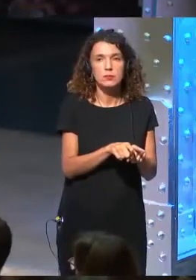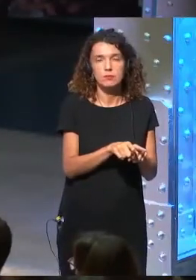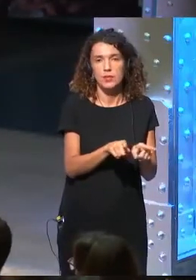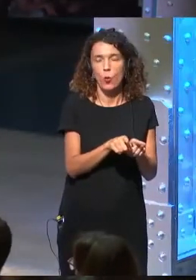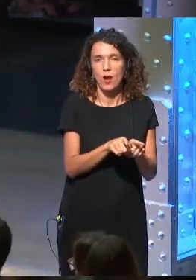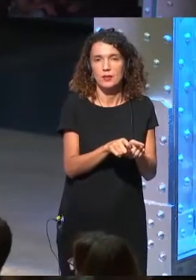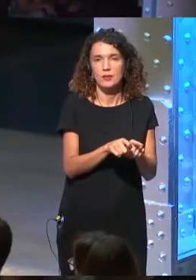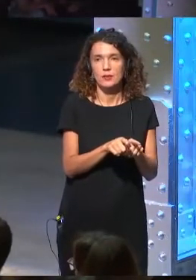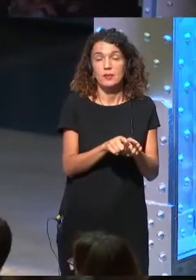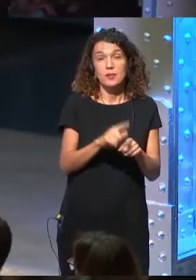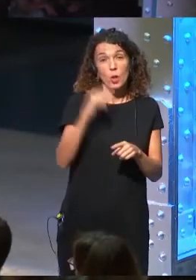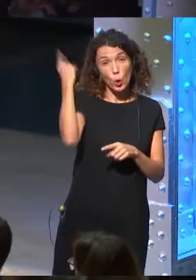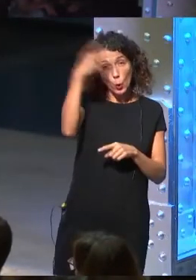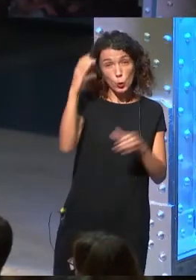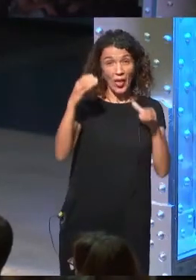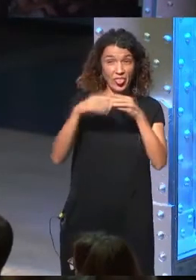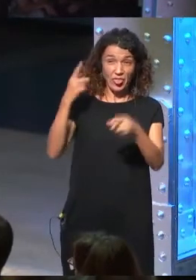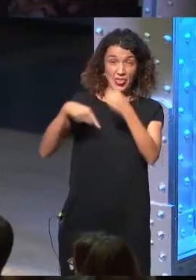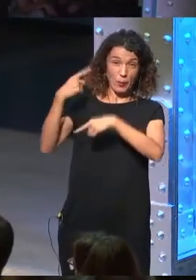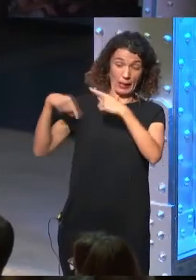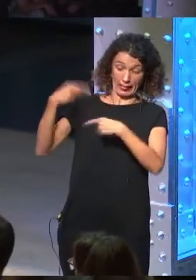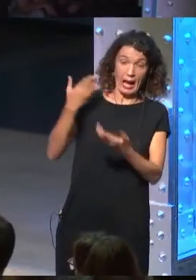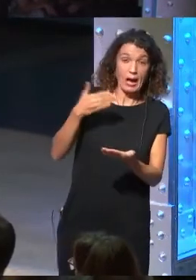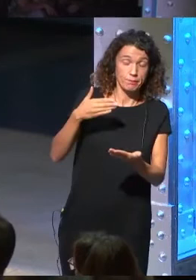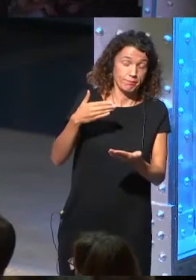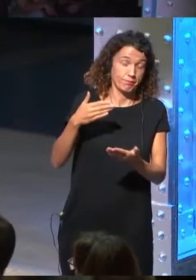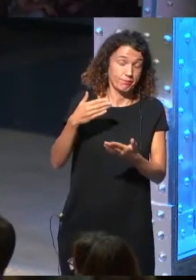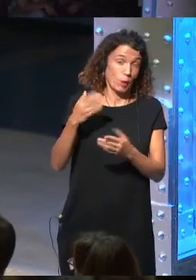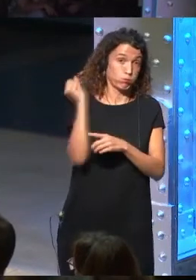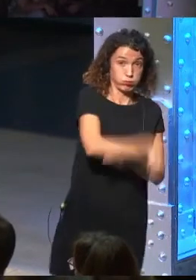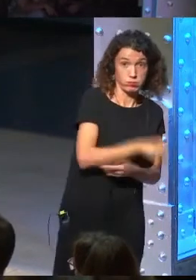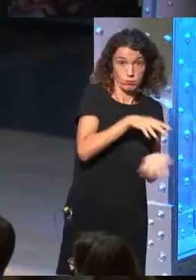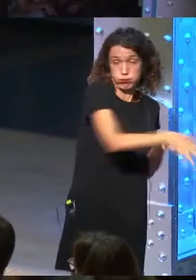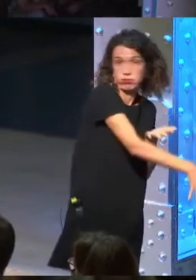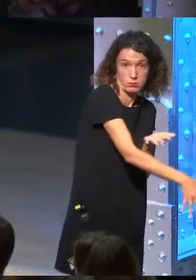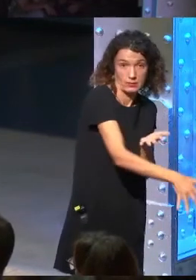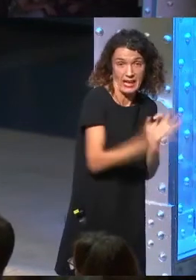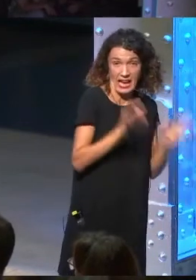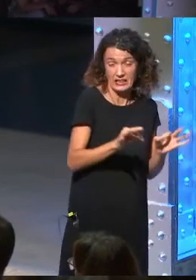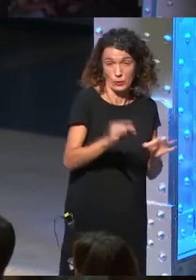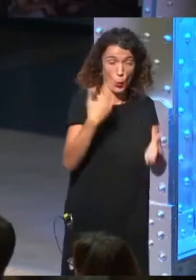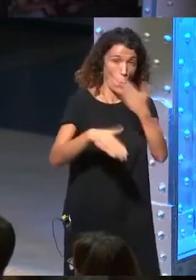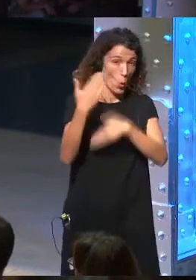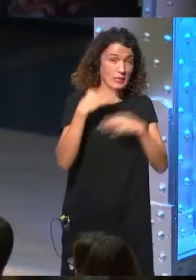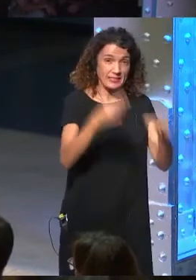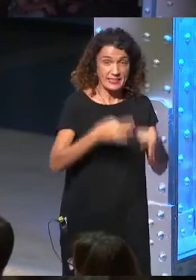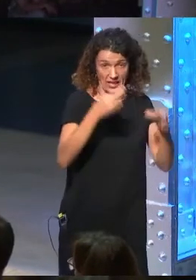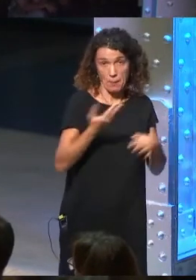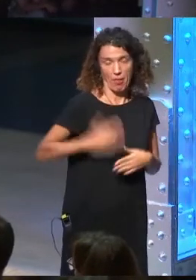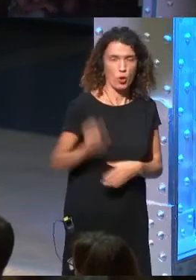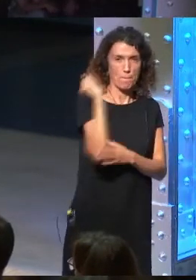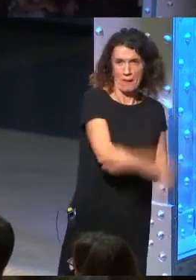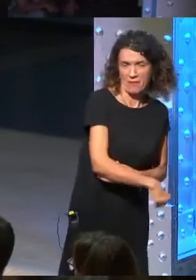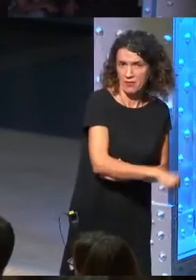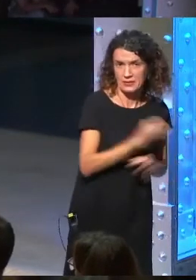eyes. But your point raises another question, which I will just preempt before somebody asks it. But I think